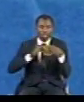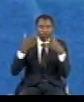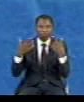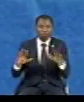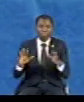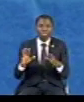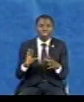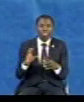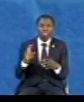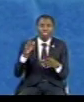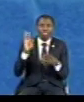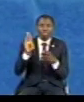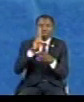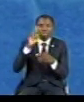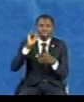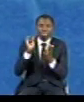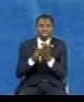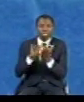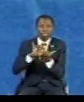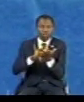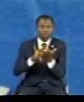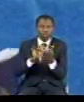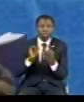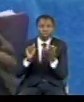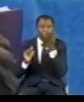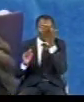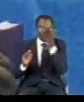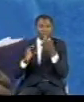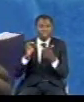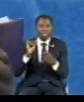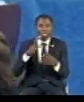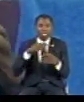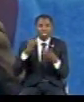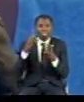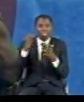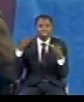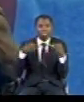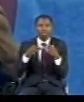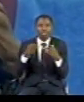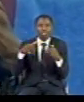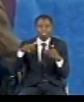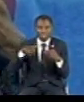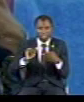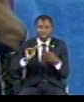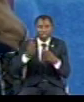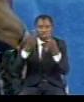again, and then the sore appeared in one of the part of my